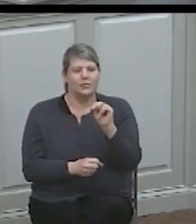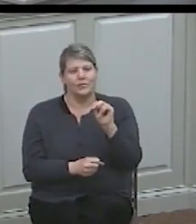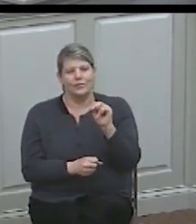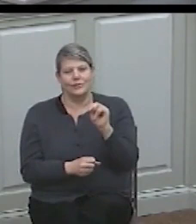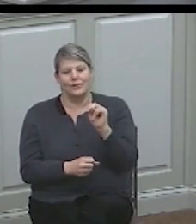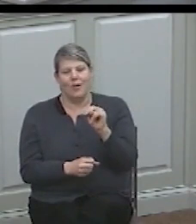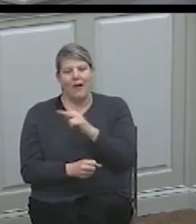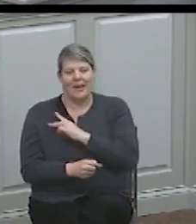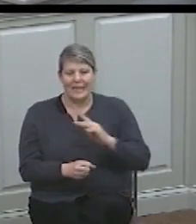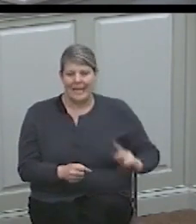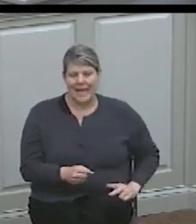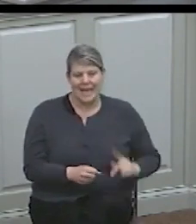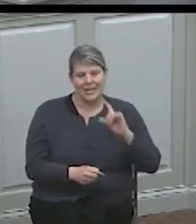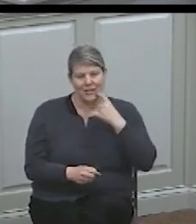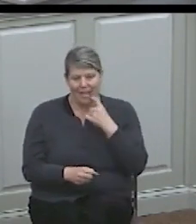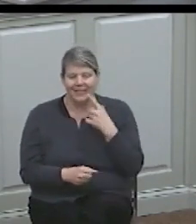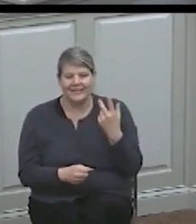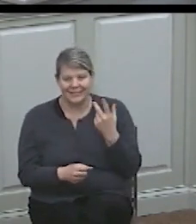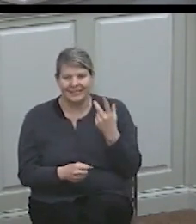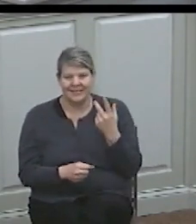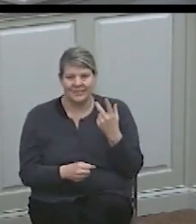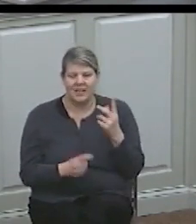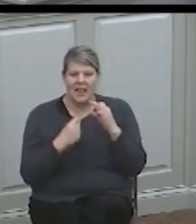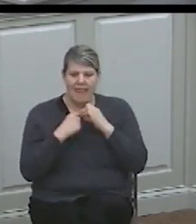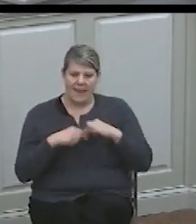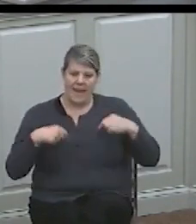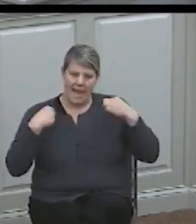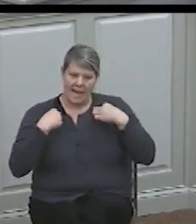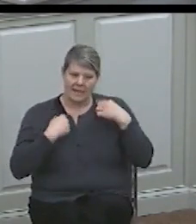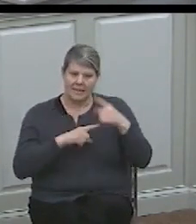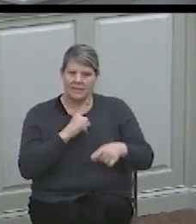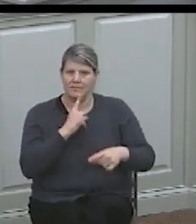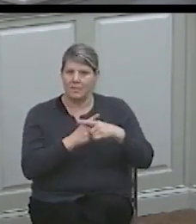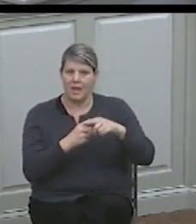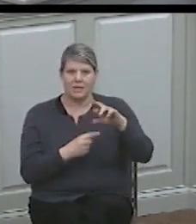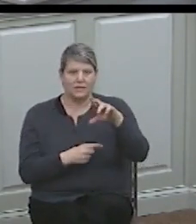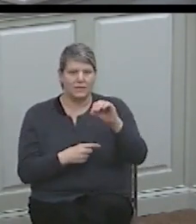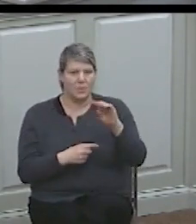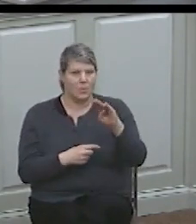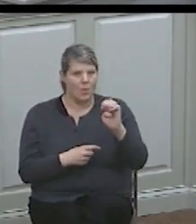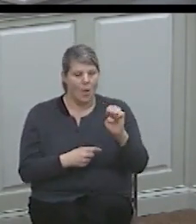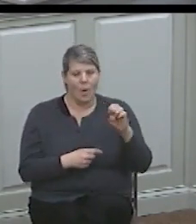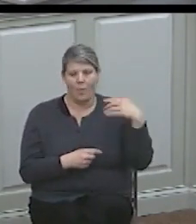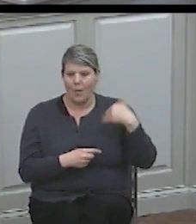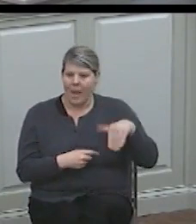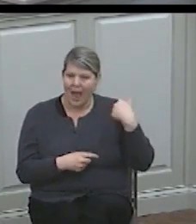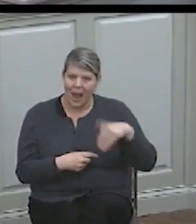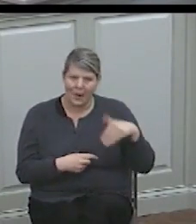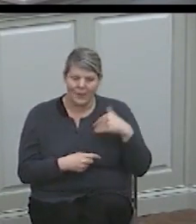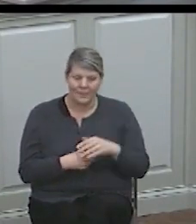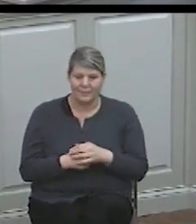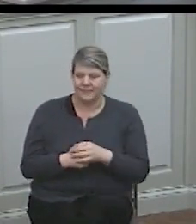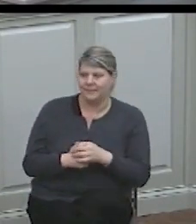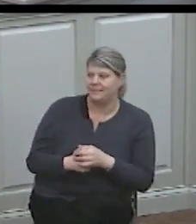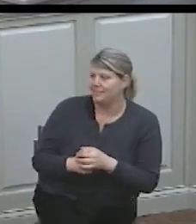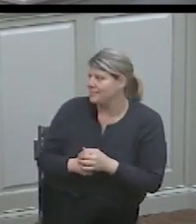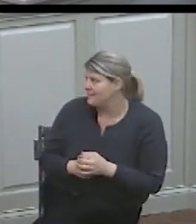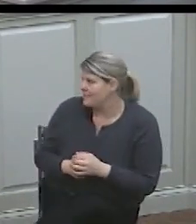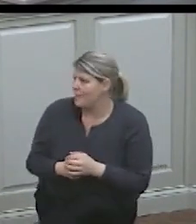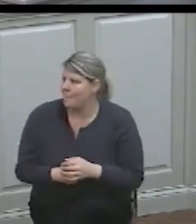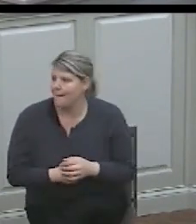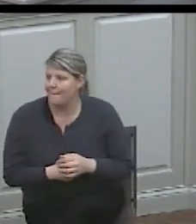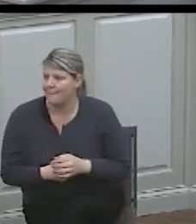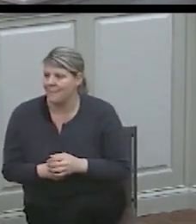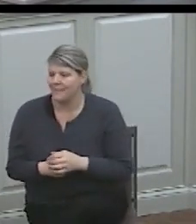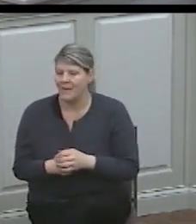thing. And between the necklace and the robe, I don't know how she gets around. Yeah, I don't know how to get anything done with 40 council members. No. But she